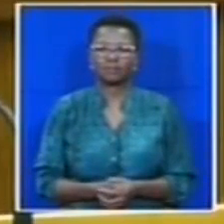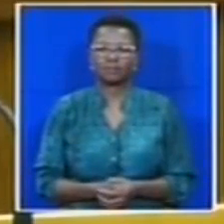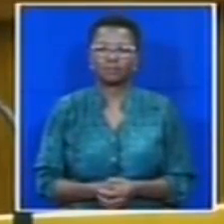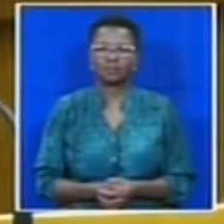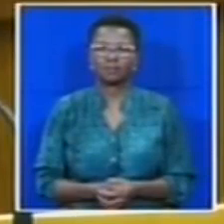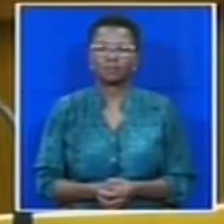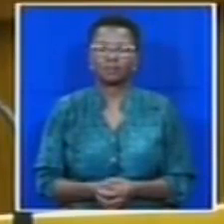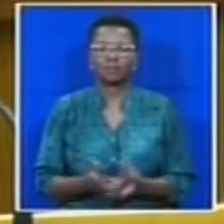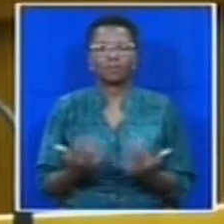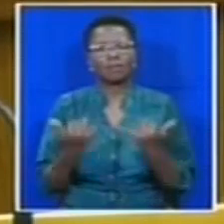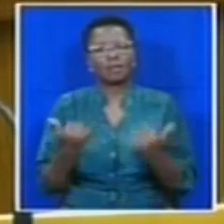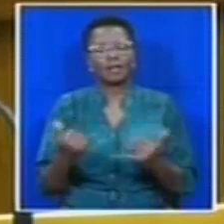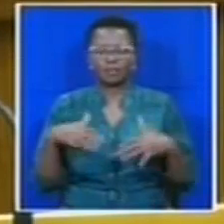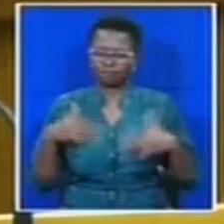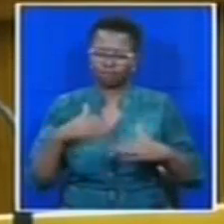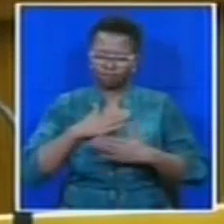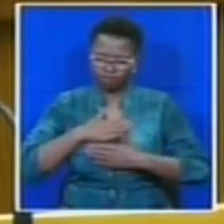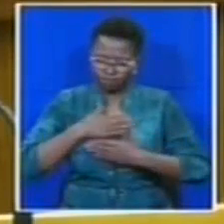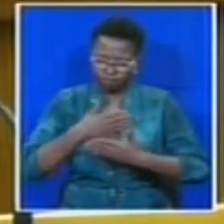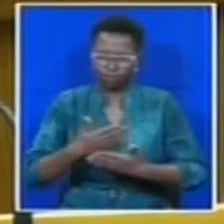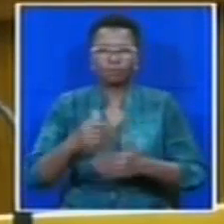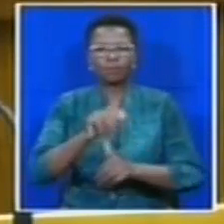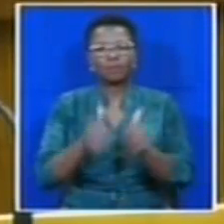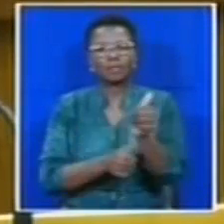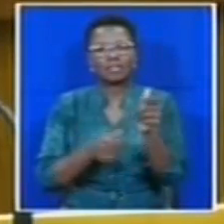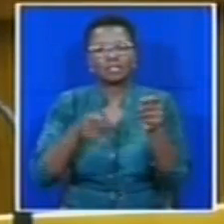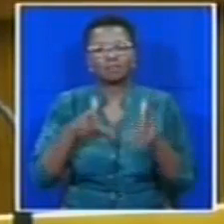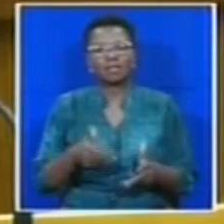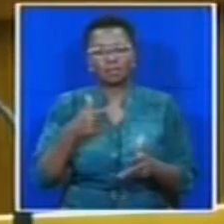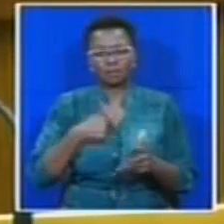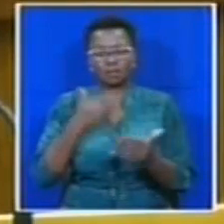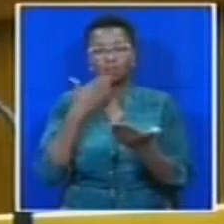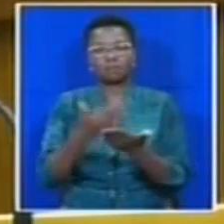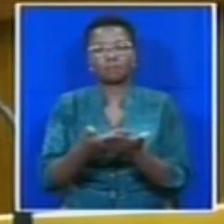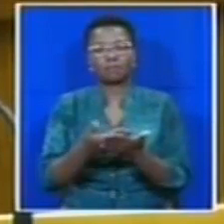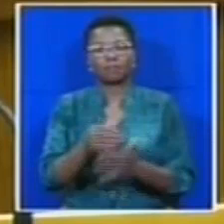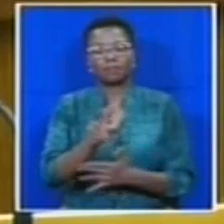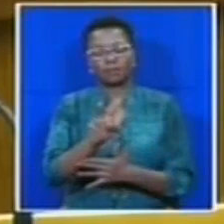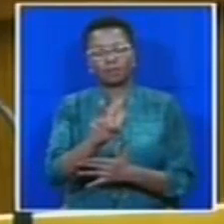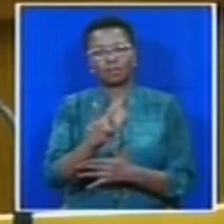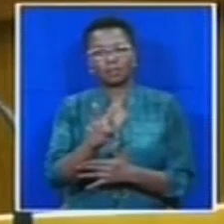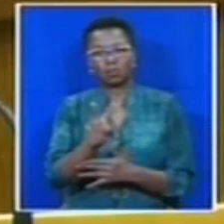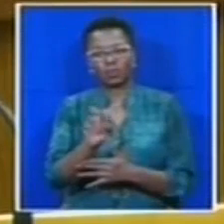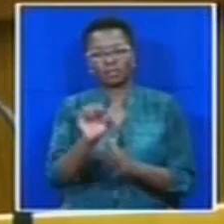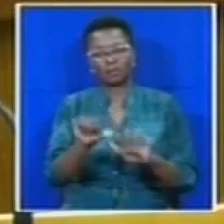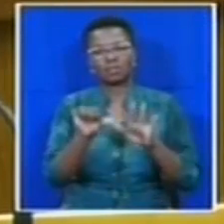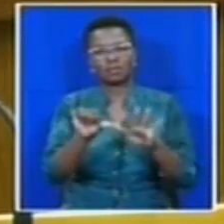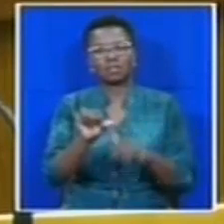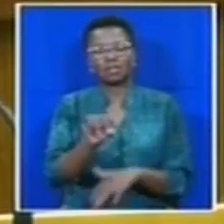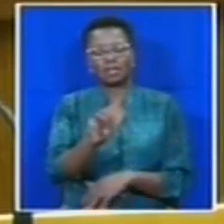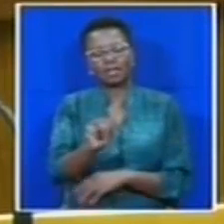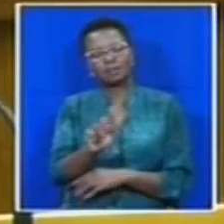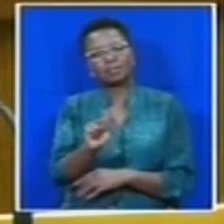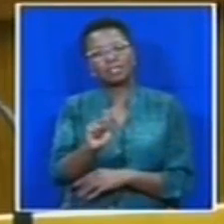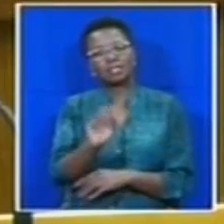It is my privilege, Deputy Speaker, to present the 20th Medium-Term Budget Policy Statement for consideration